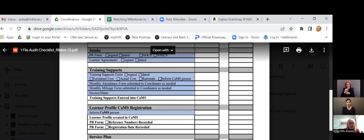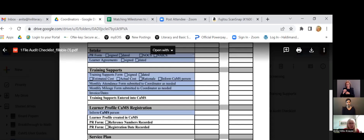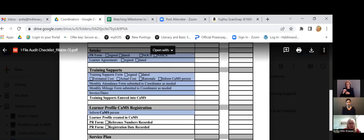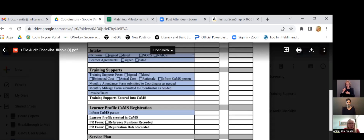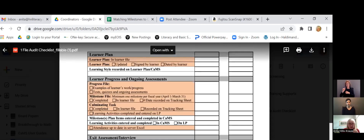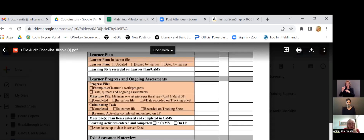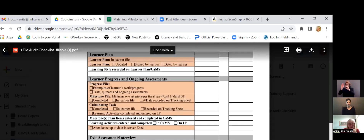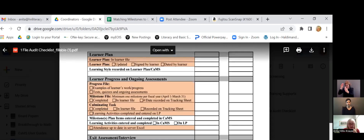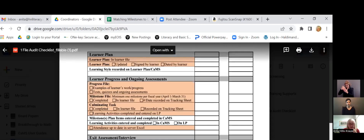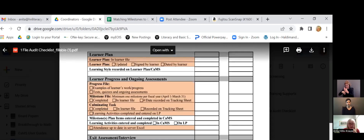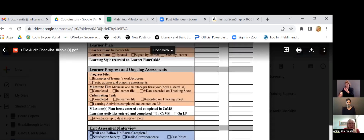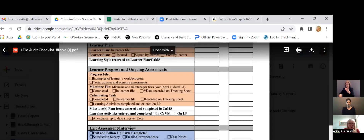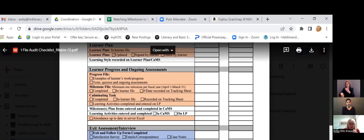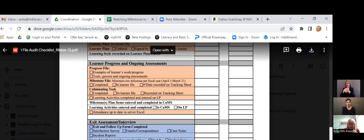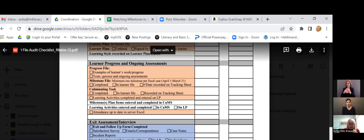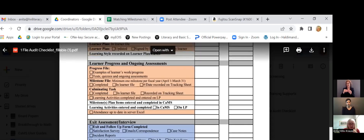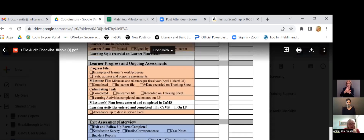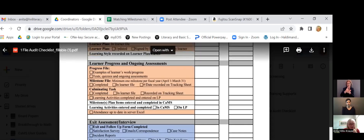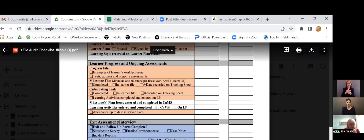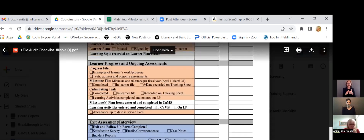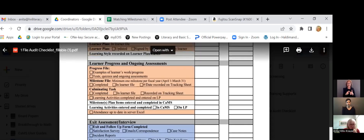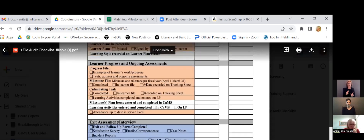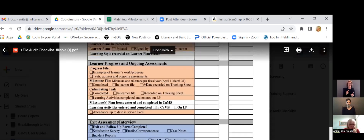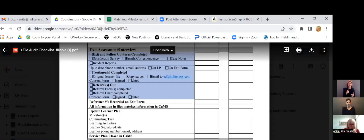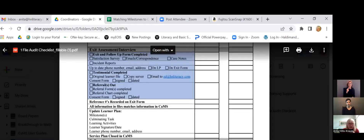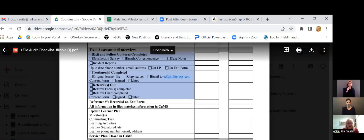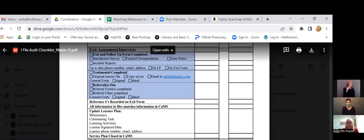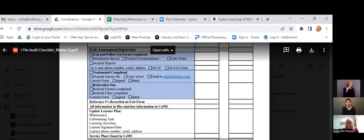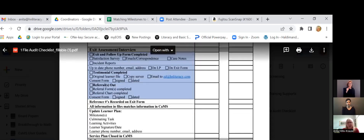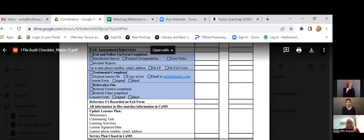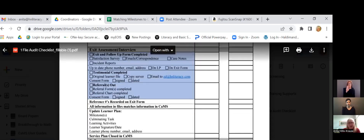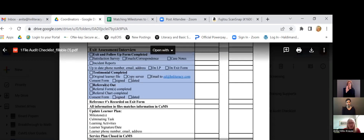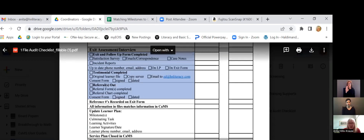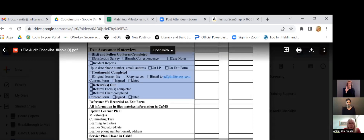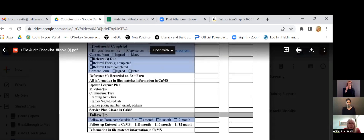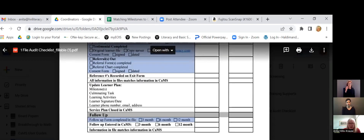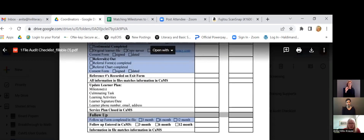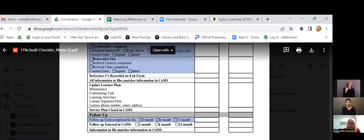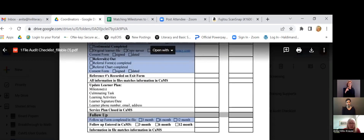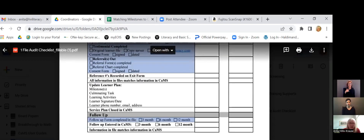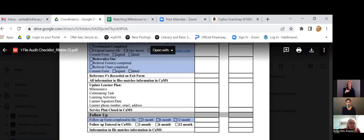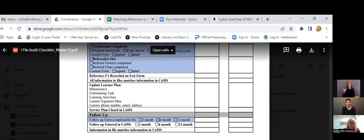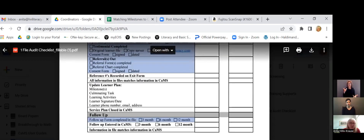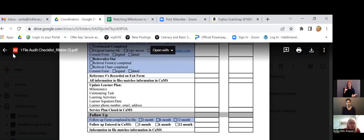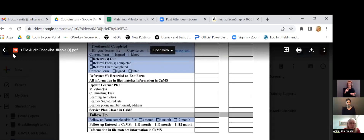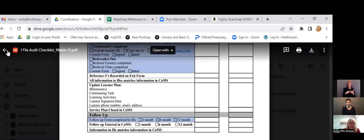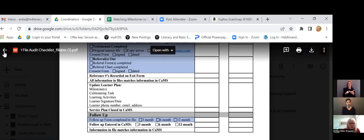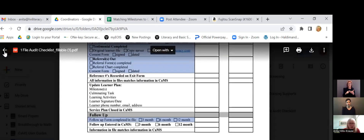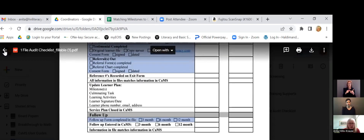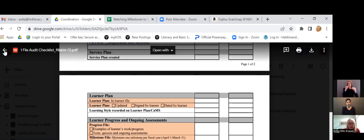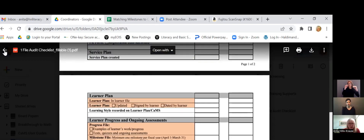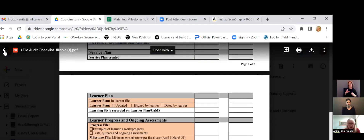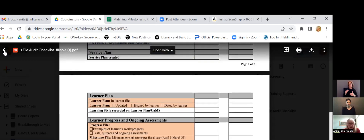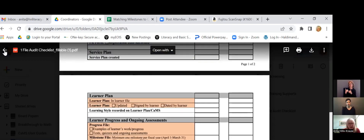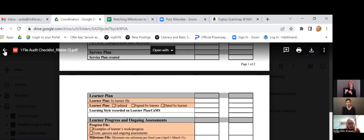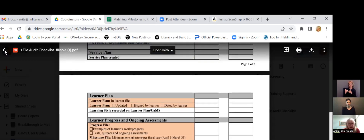And the beige is everything the instructor would add. And so what we did is we took that as